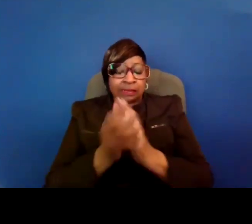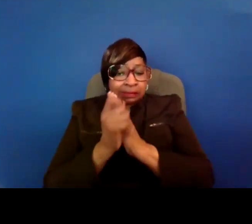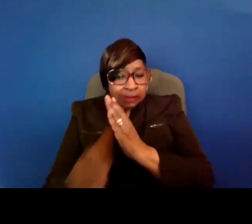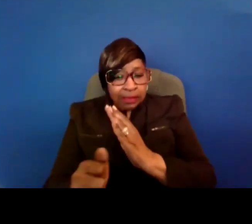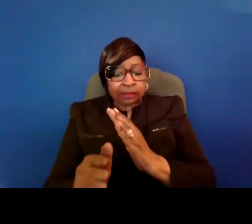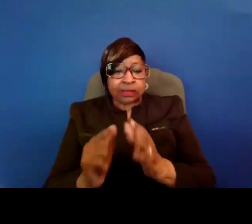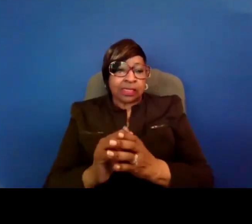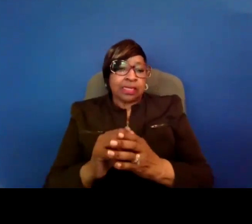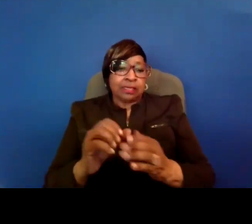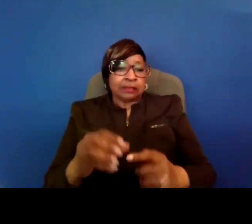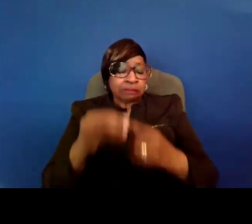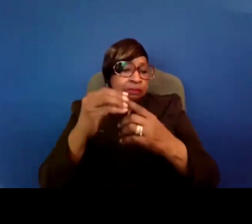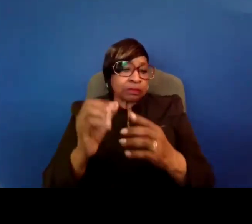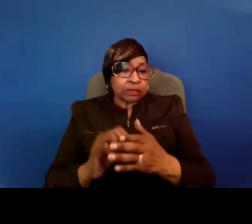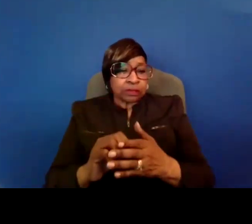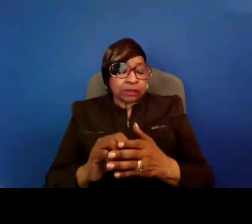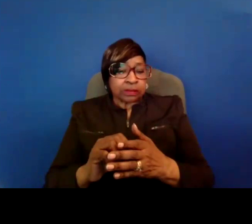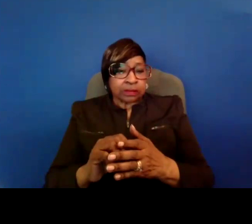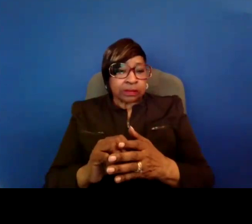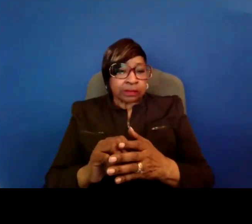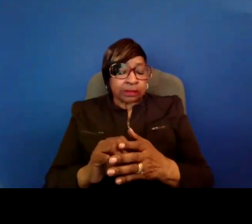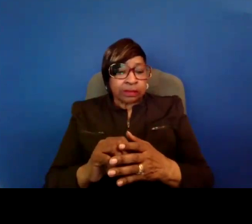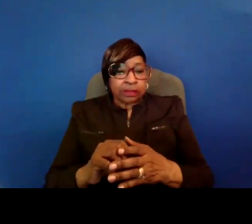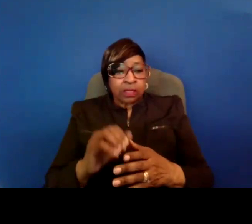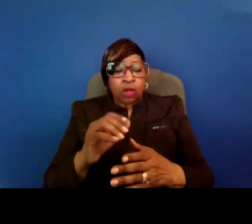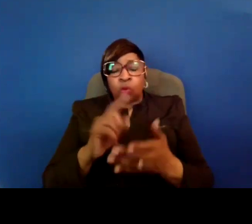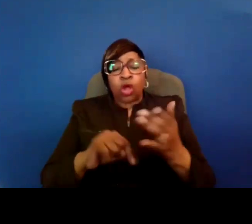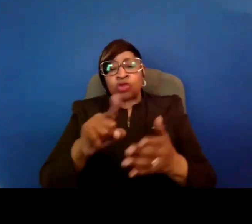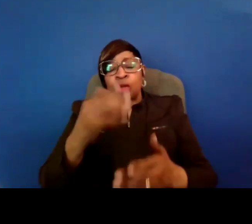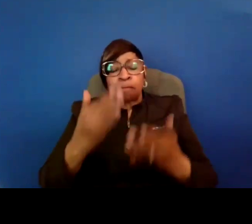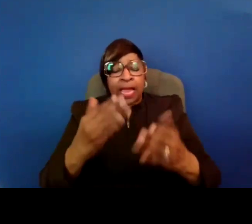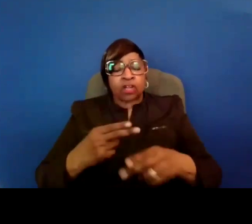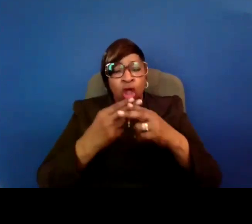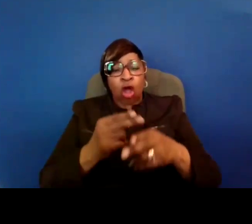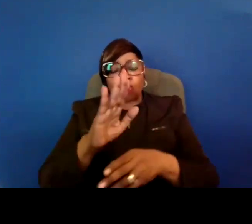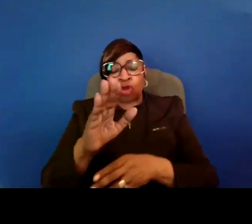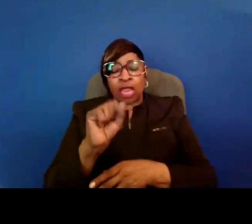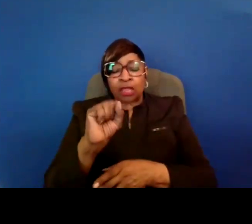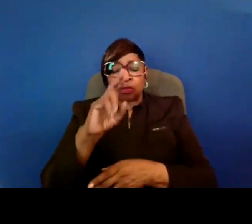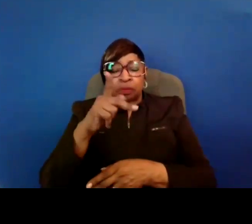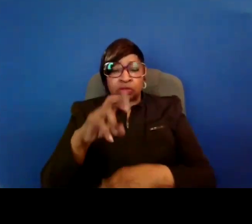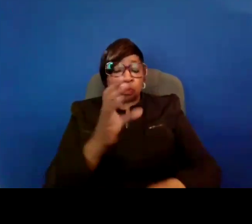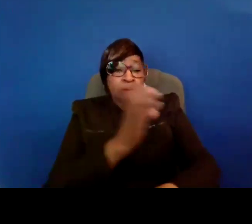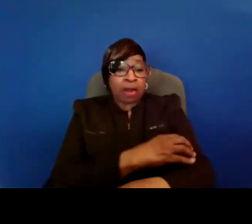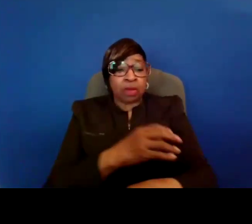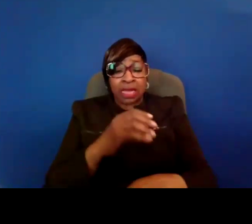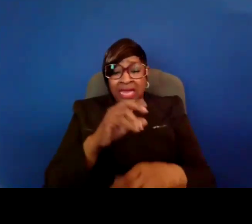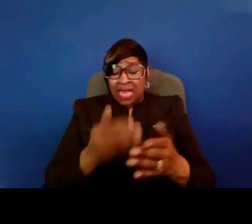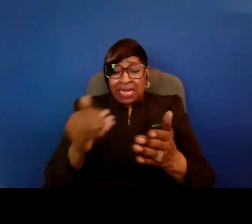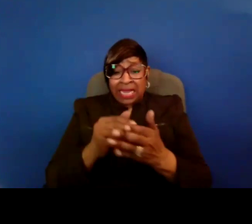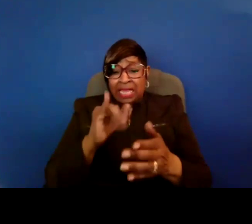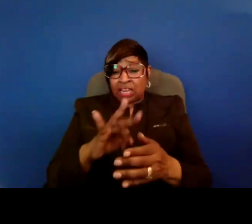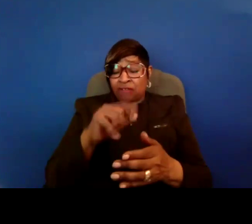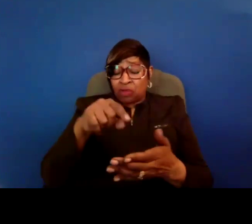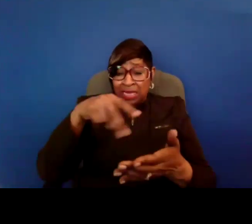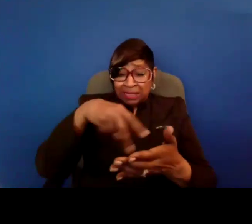you might call your superpowers? And, you know, again, if you're a dance artist, of course, you're strong